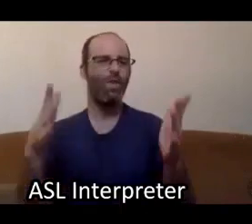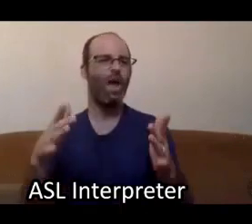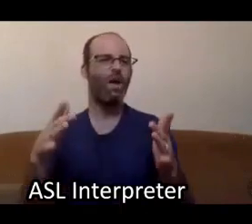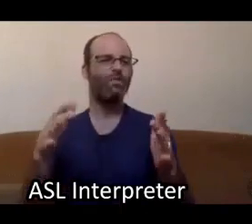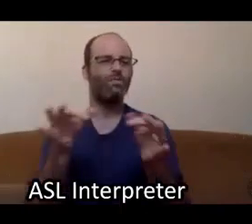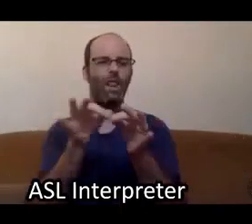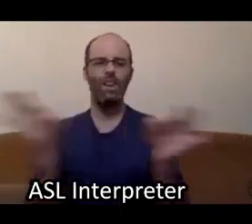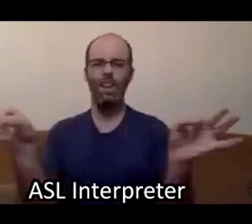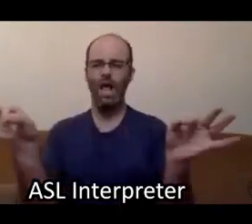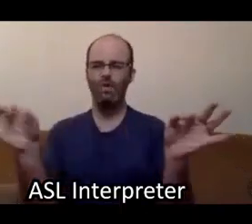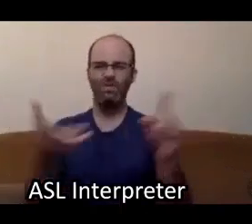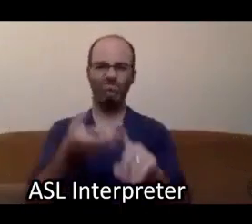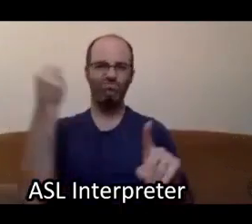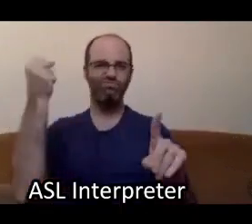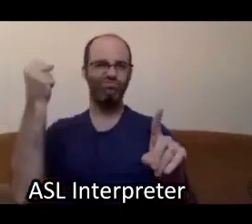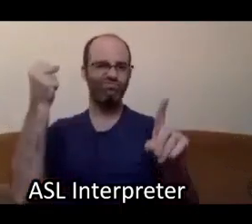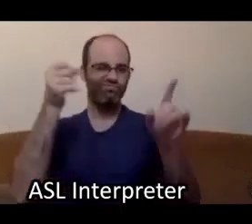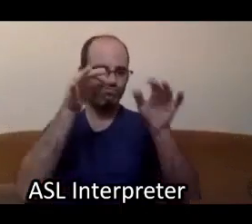So yeah.